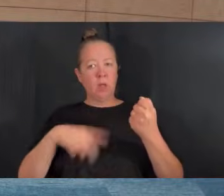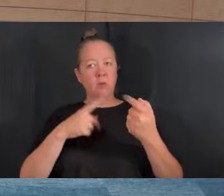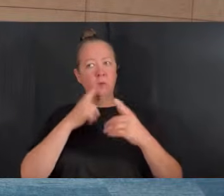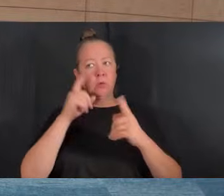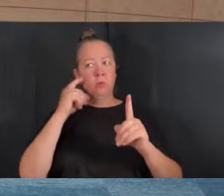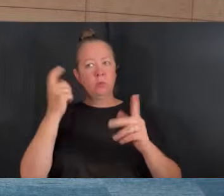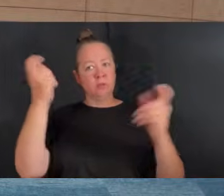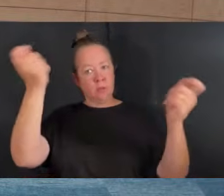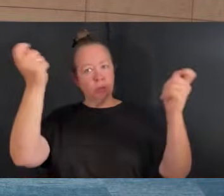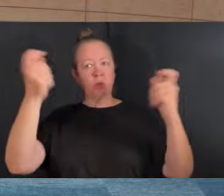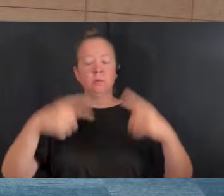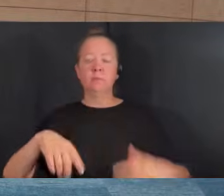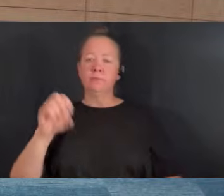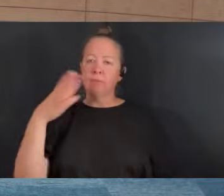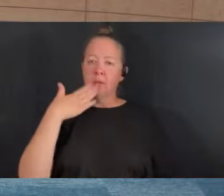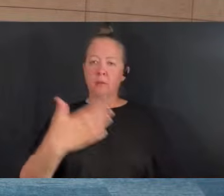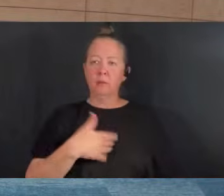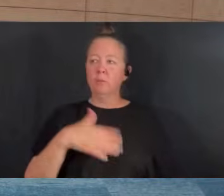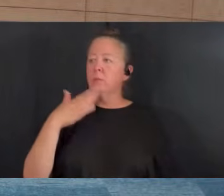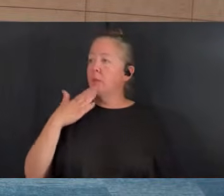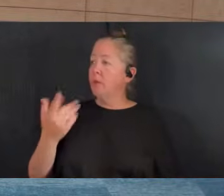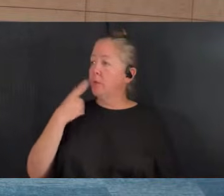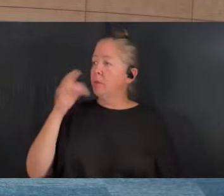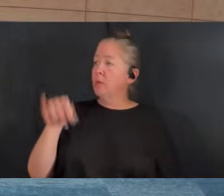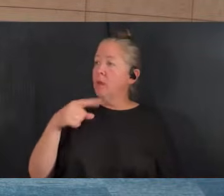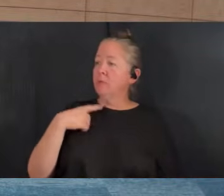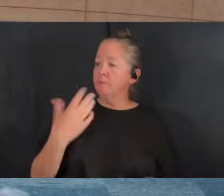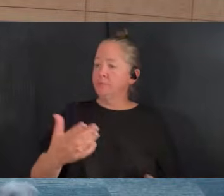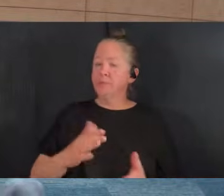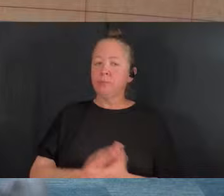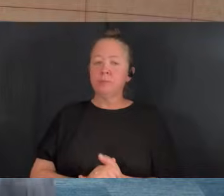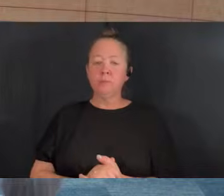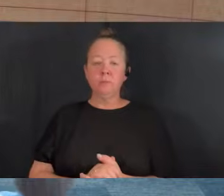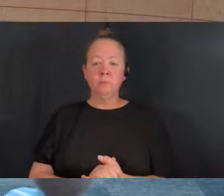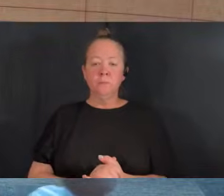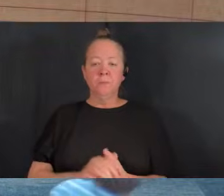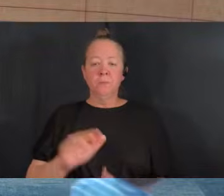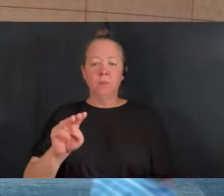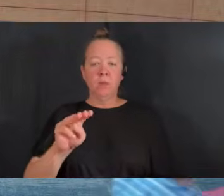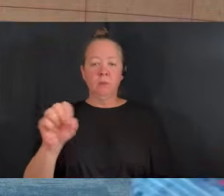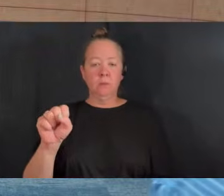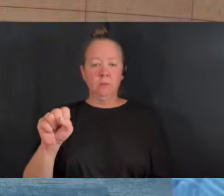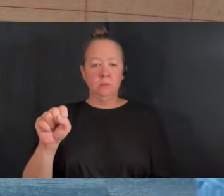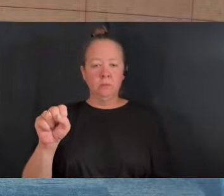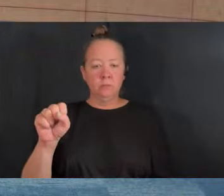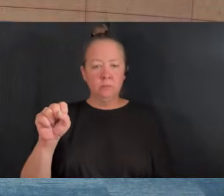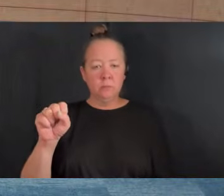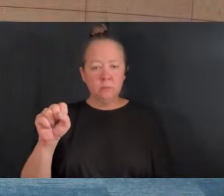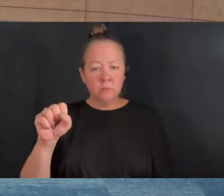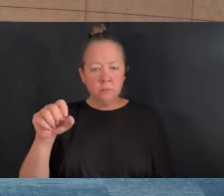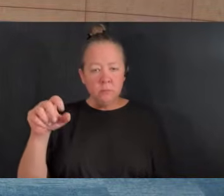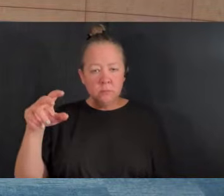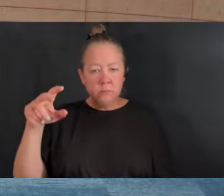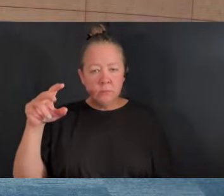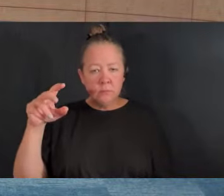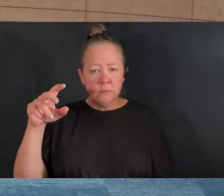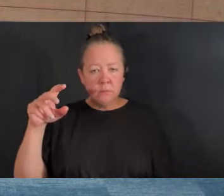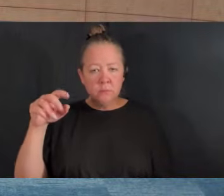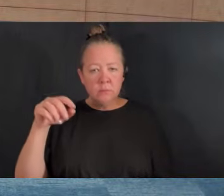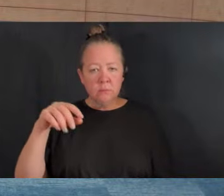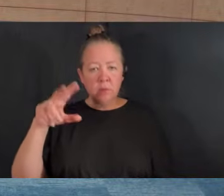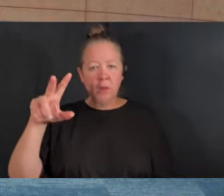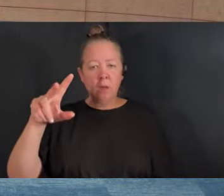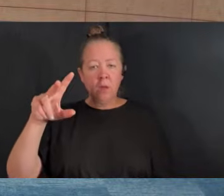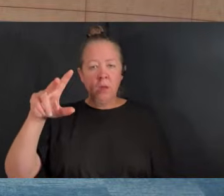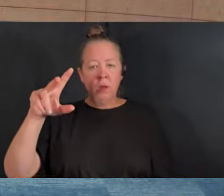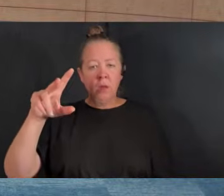All right, thank you for that. Ms. Pruden, do you want to take the podium and discuss the recognition that Cheverly has received